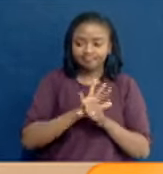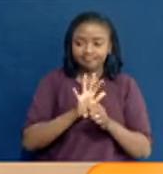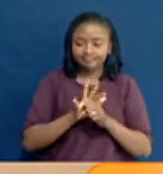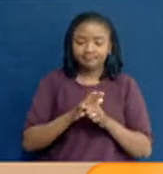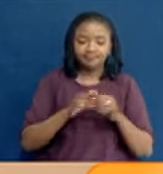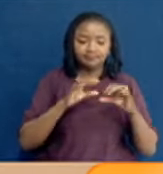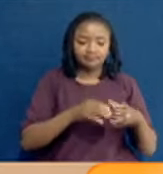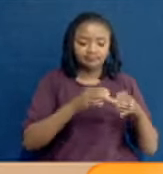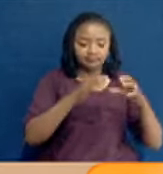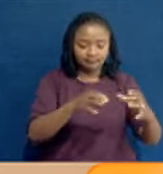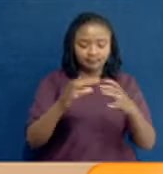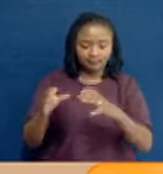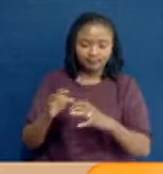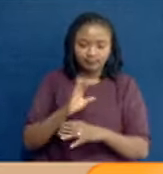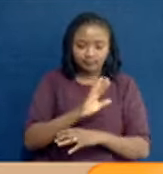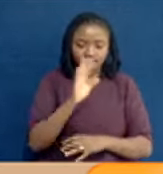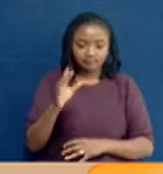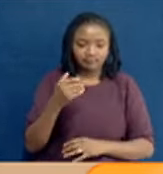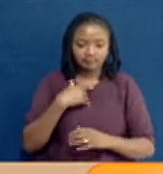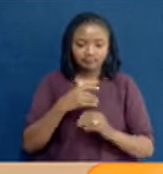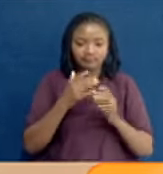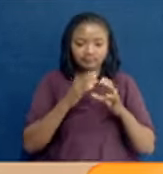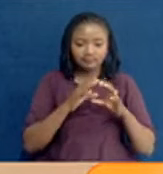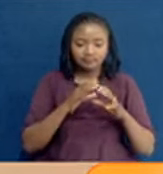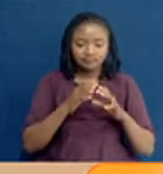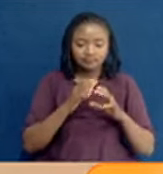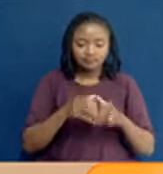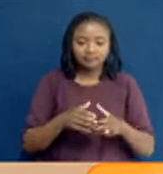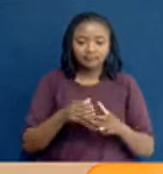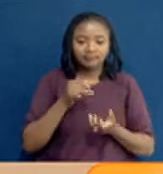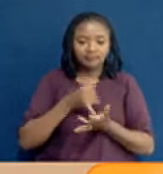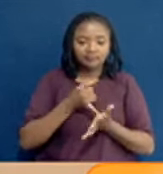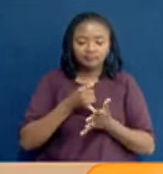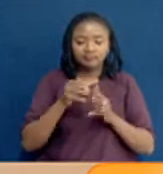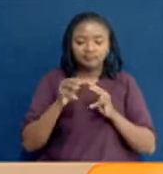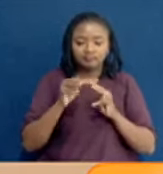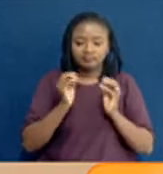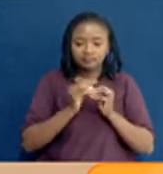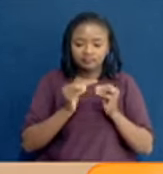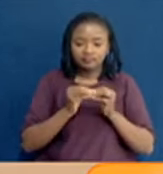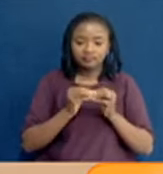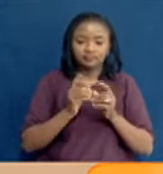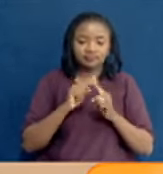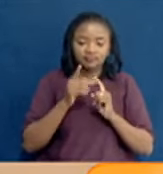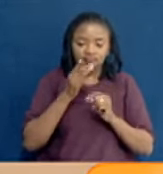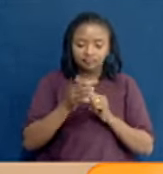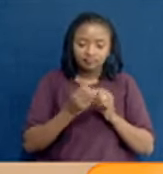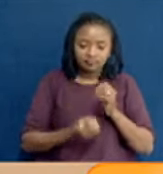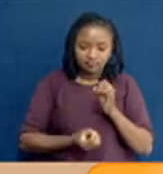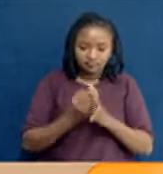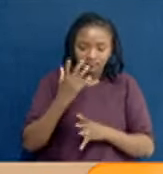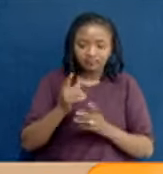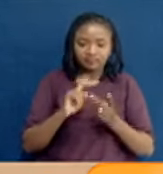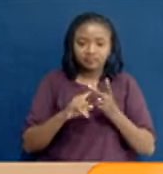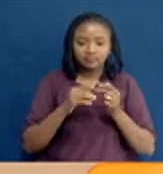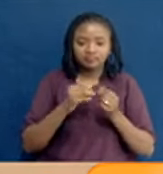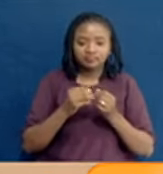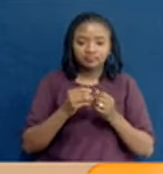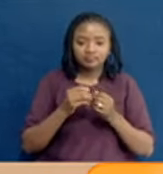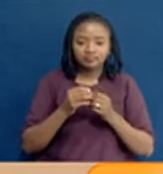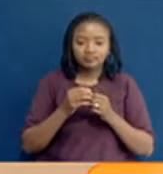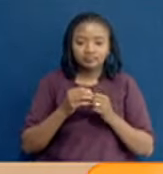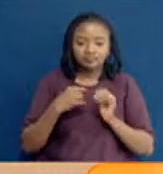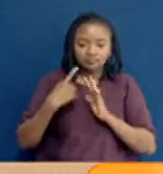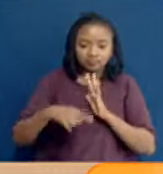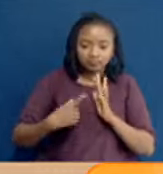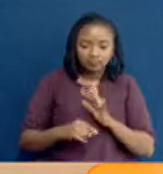that are emitting through manufacturing and production, and